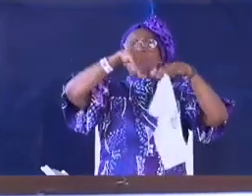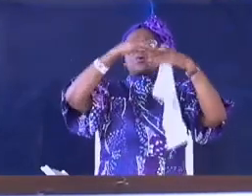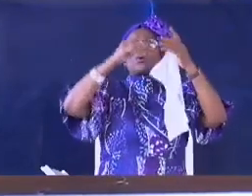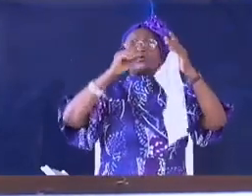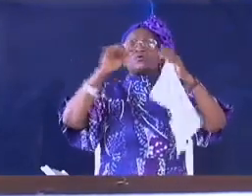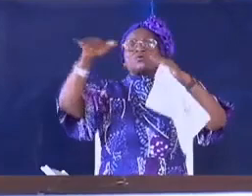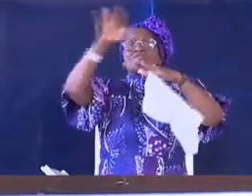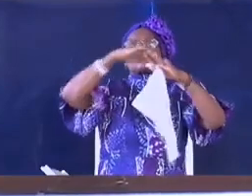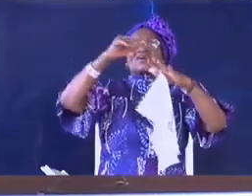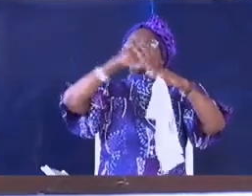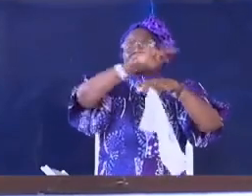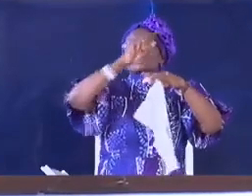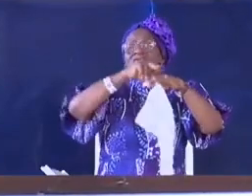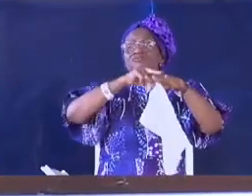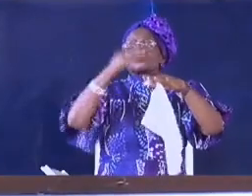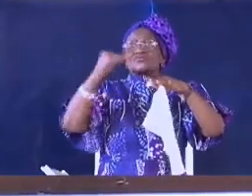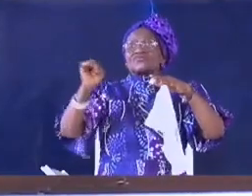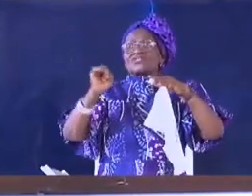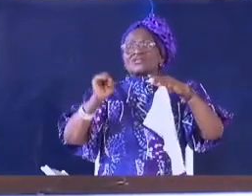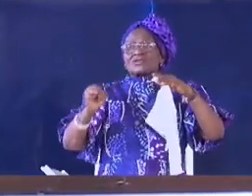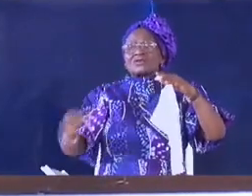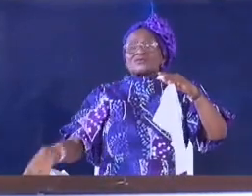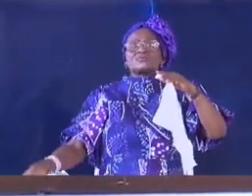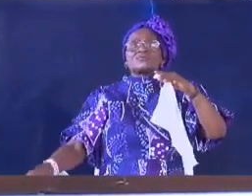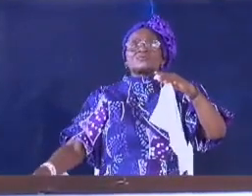all over the nations of the world.